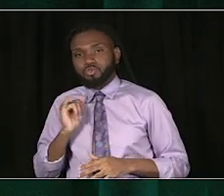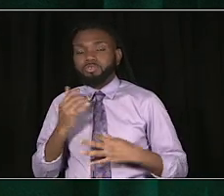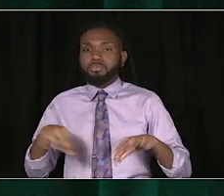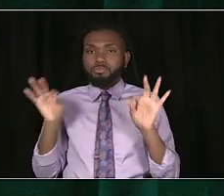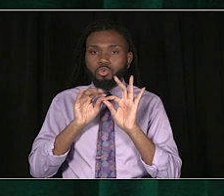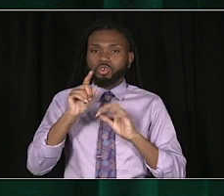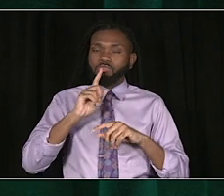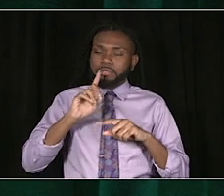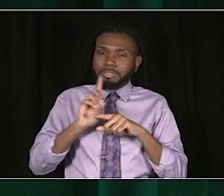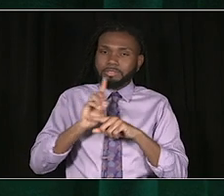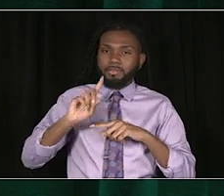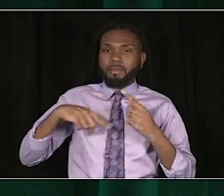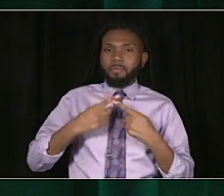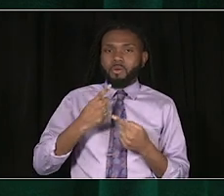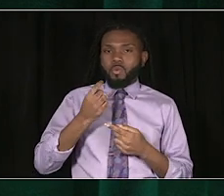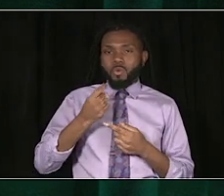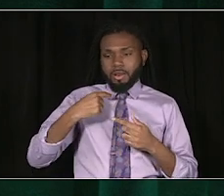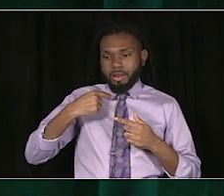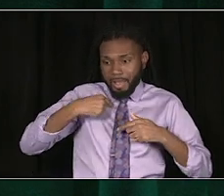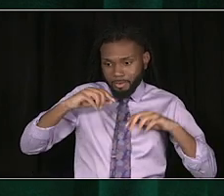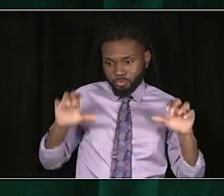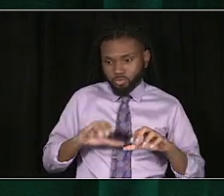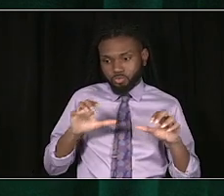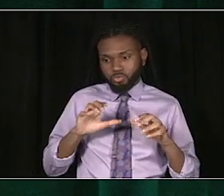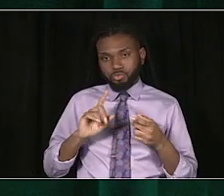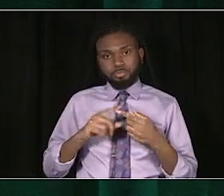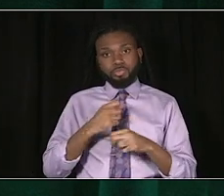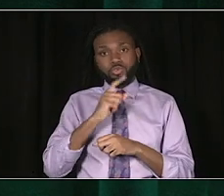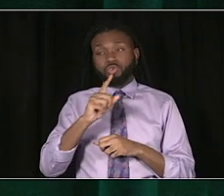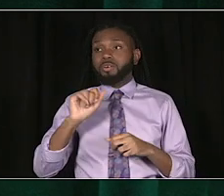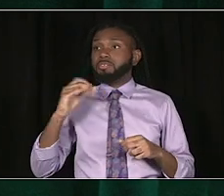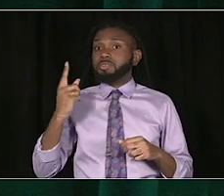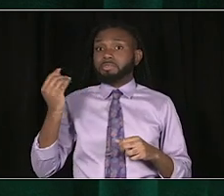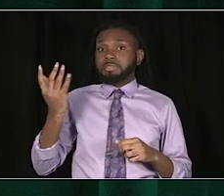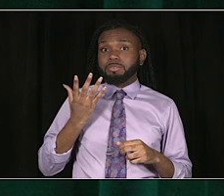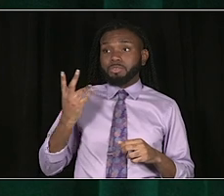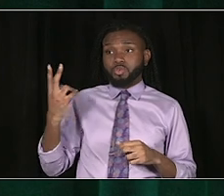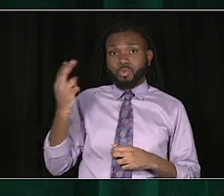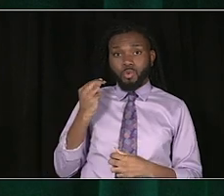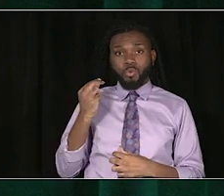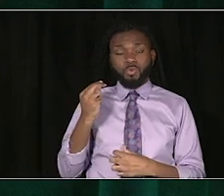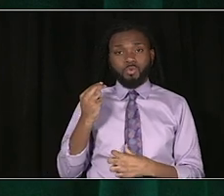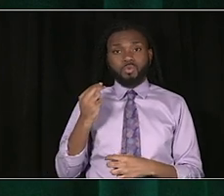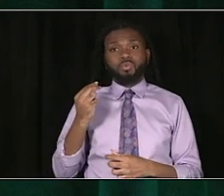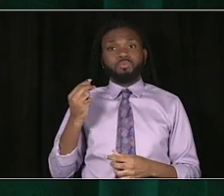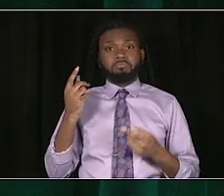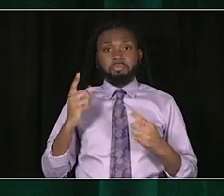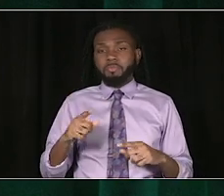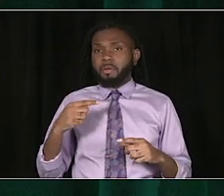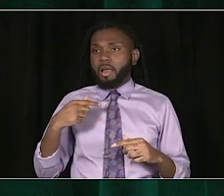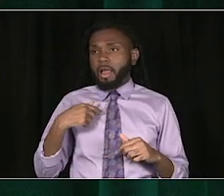disciplined about what I am doing to ensure that, you know, when someone tells me no, that I have